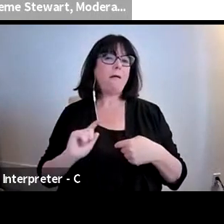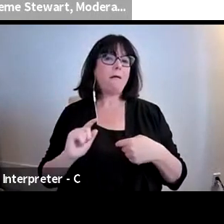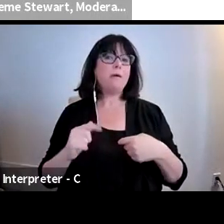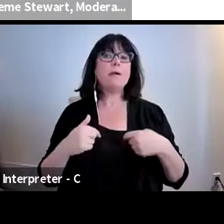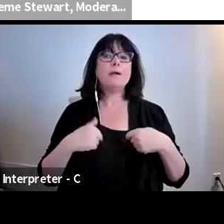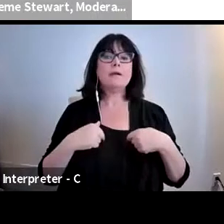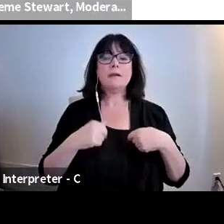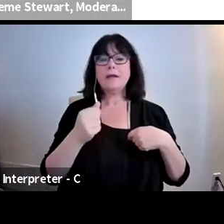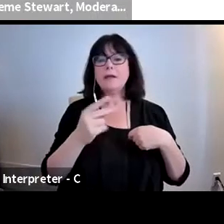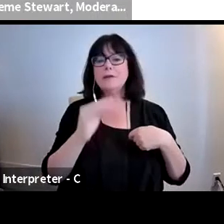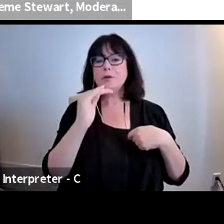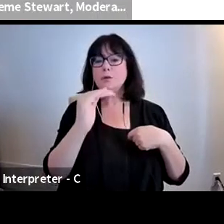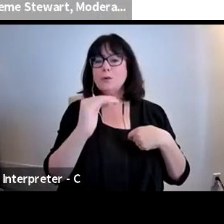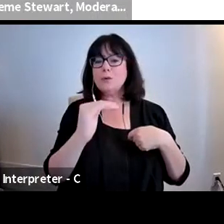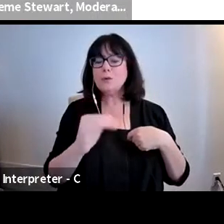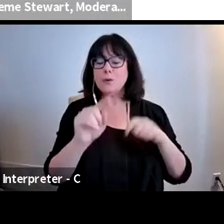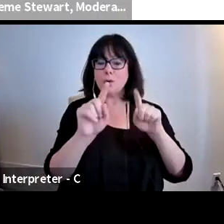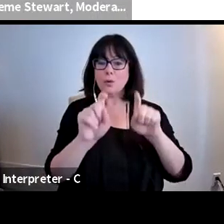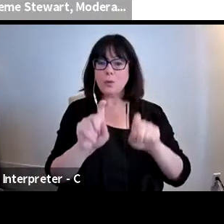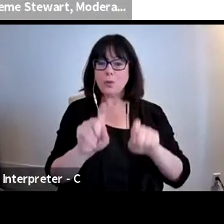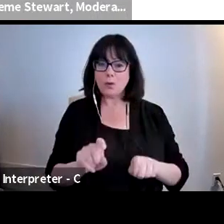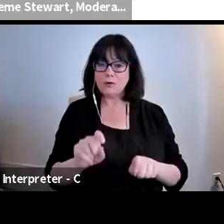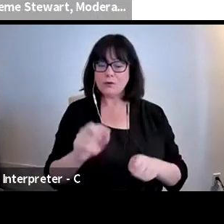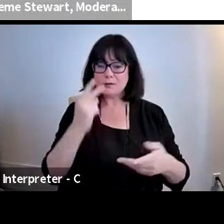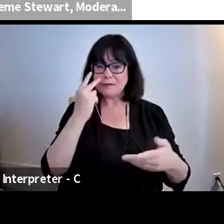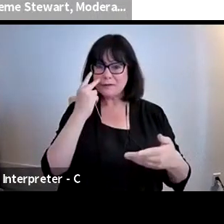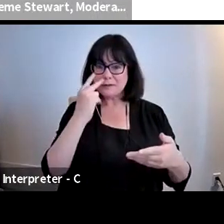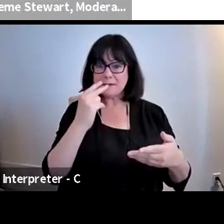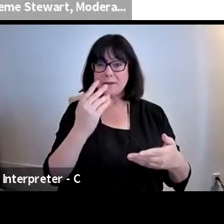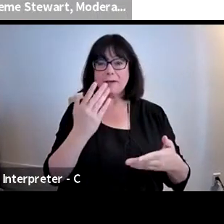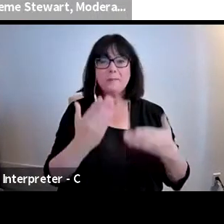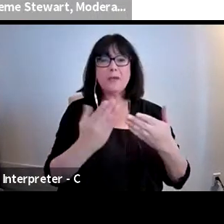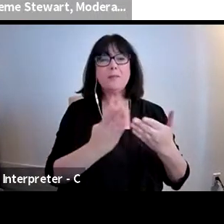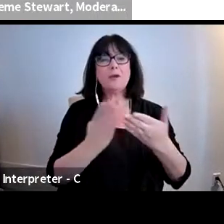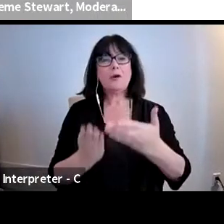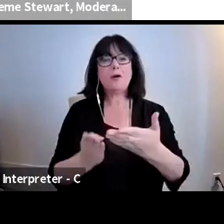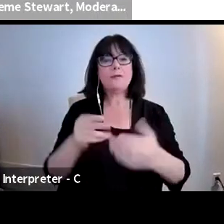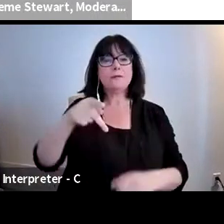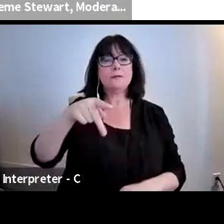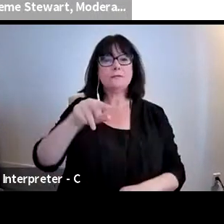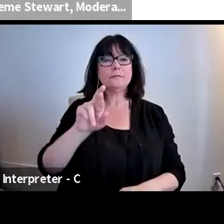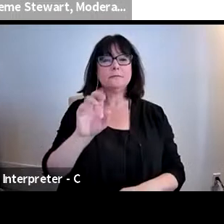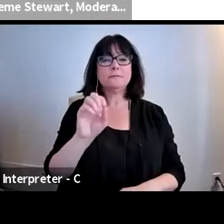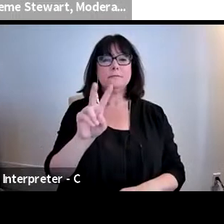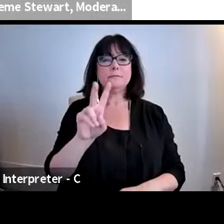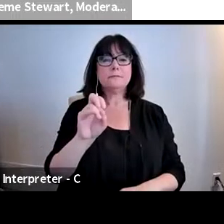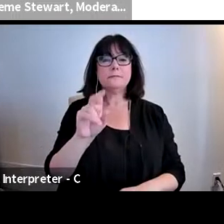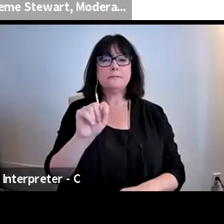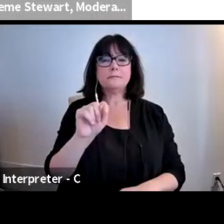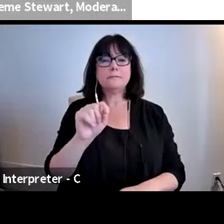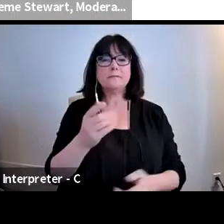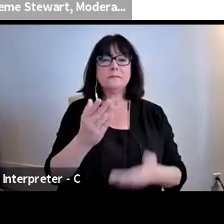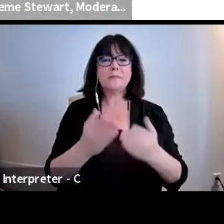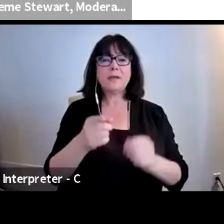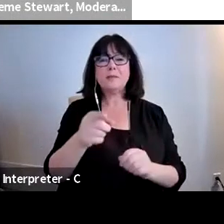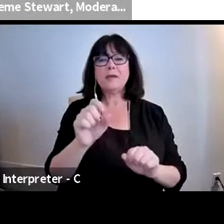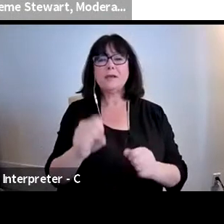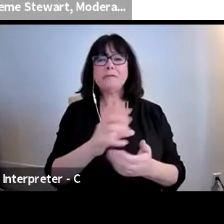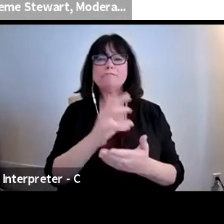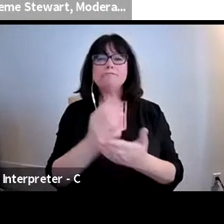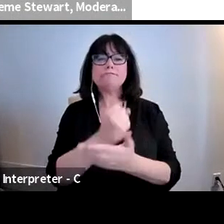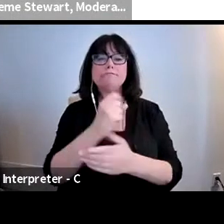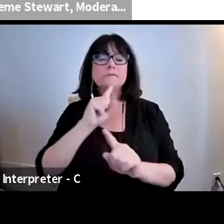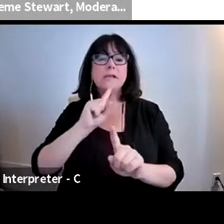could give the provost an opportunity to see whether or not she might be able to answer some of the questions that have to do with